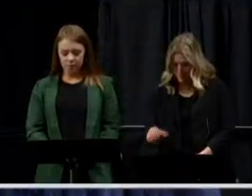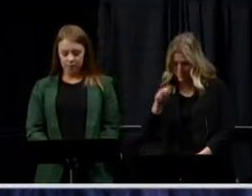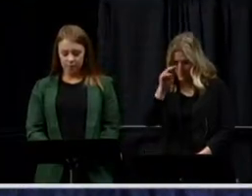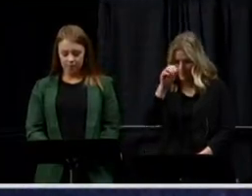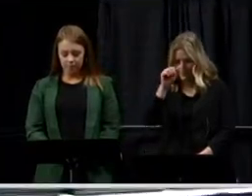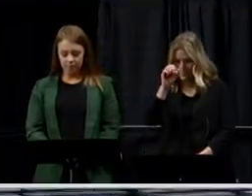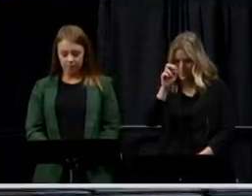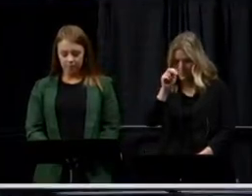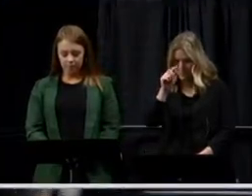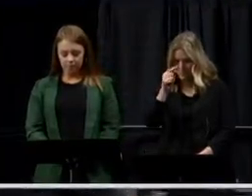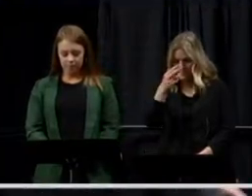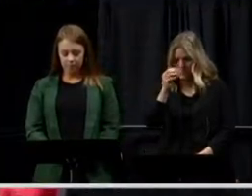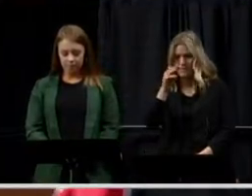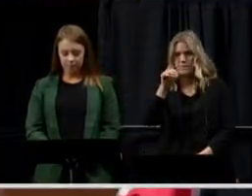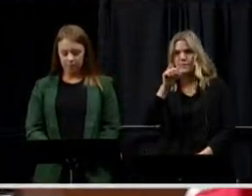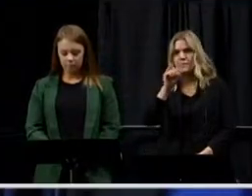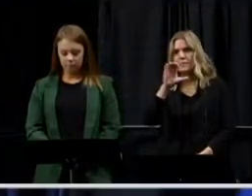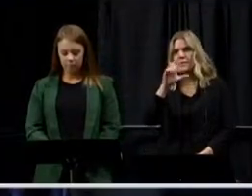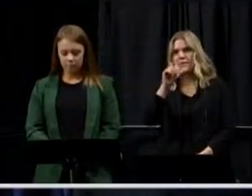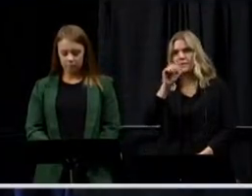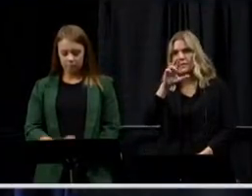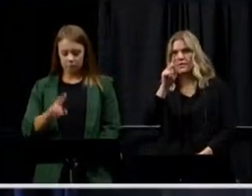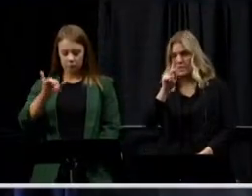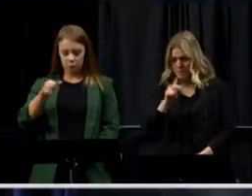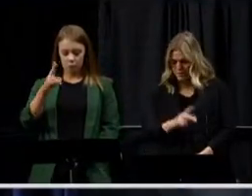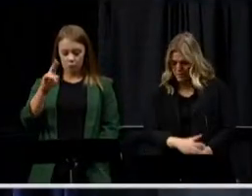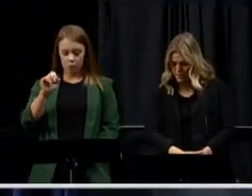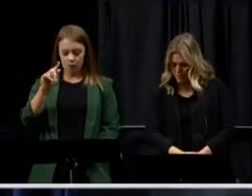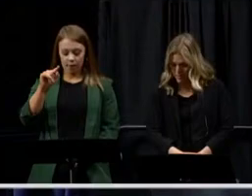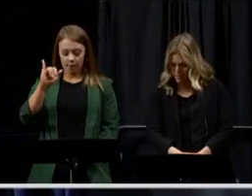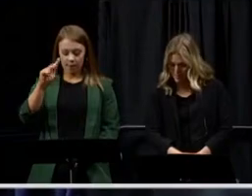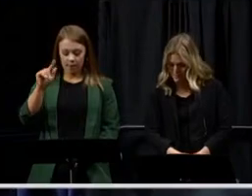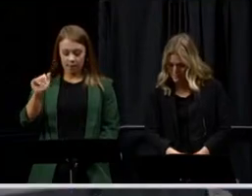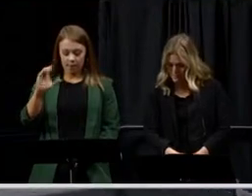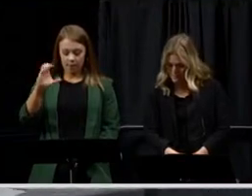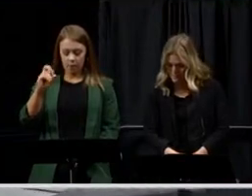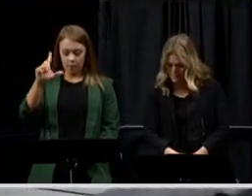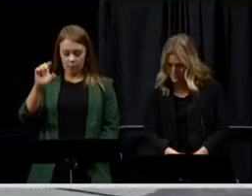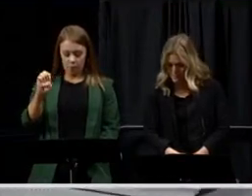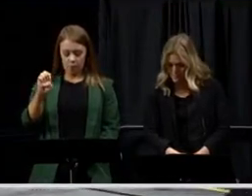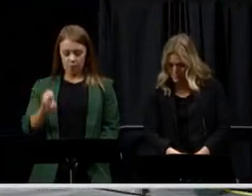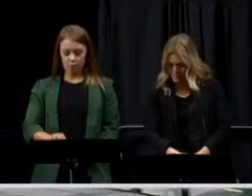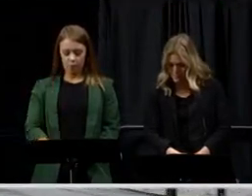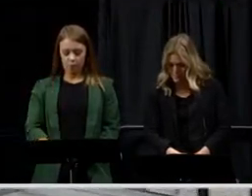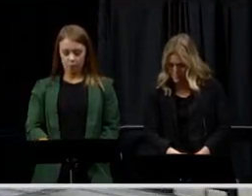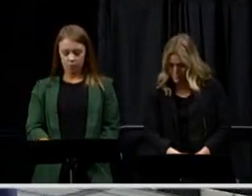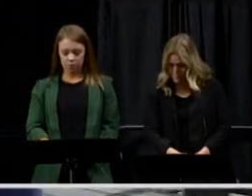Mason Thomas Clark. Juanita Marie Cole.